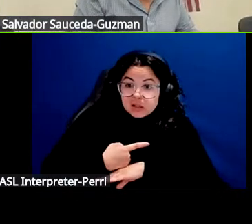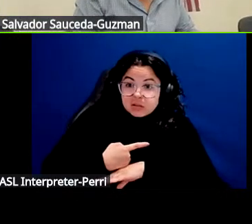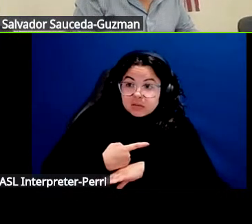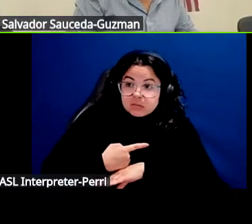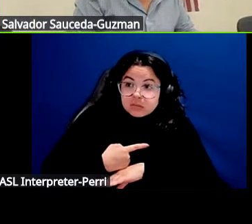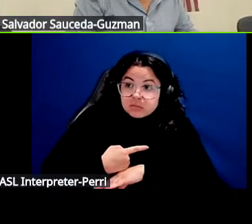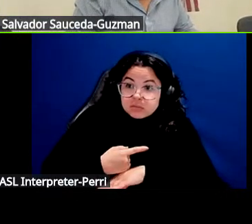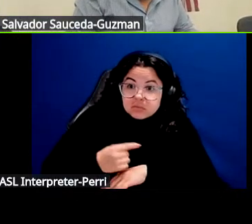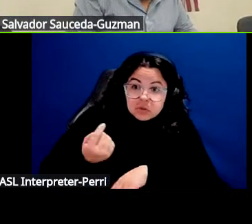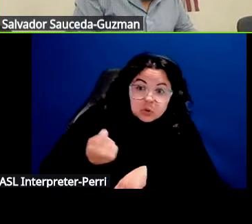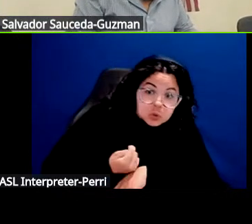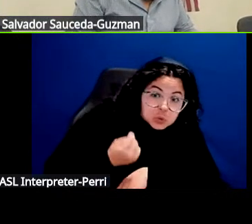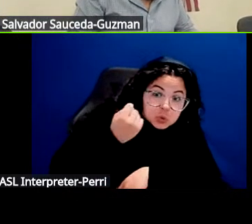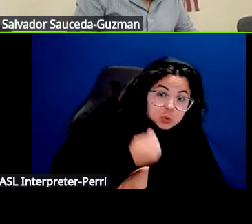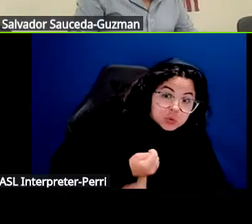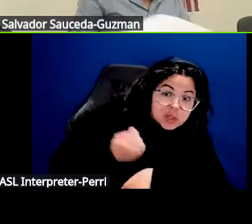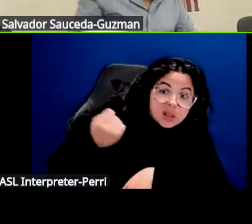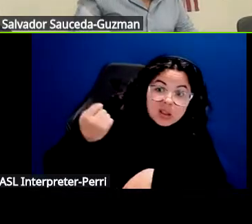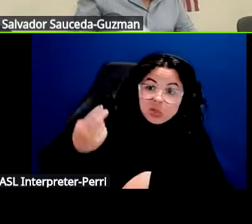Thursdays, Tuesdays?